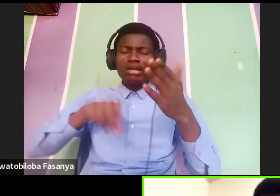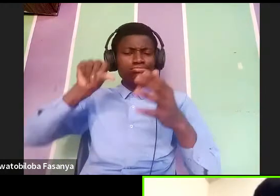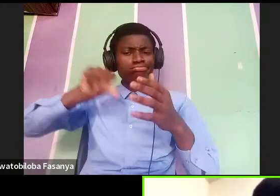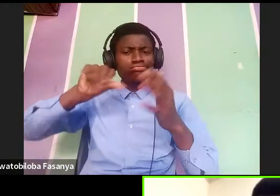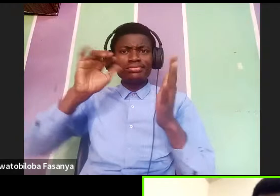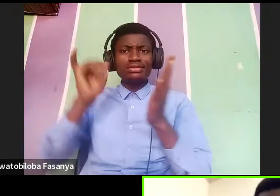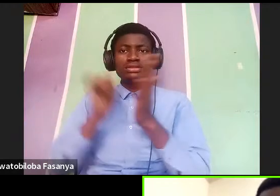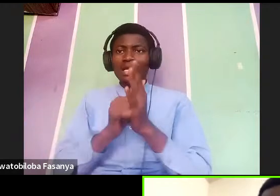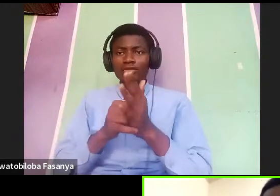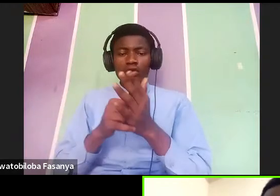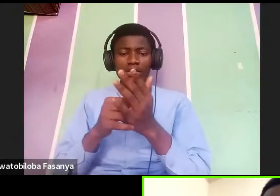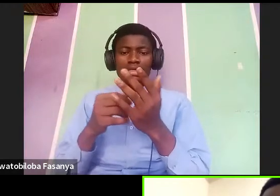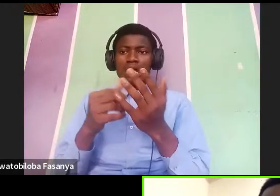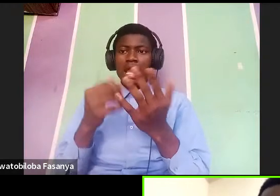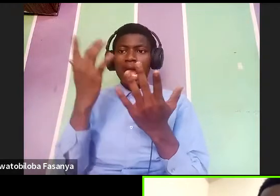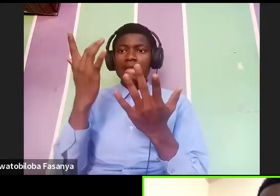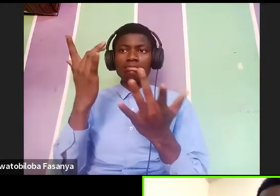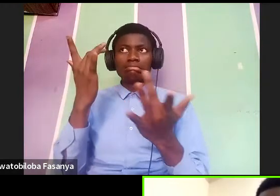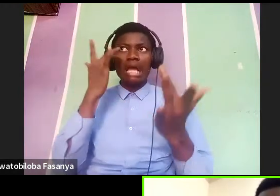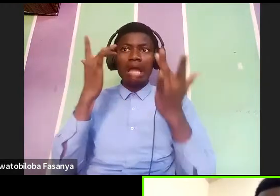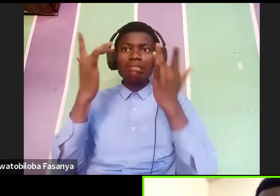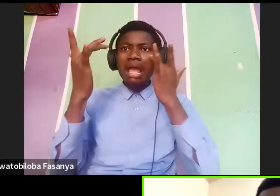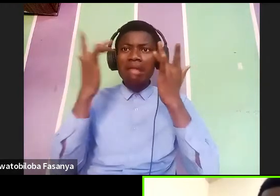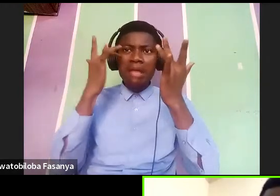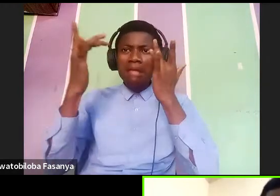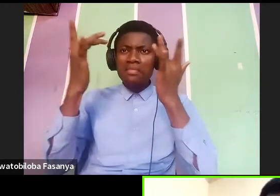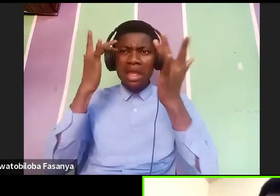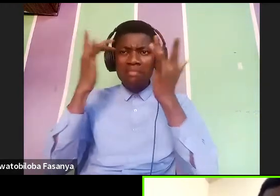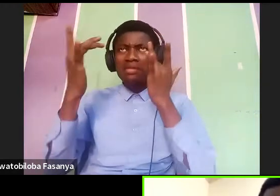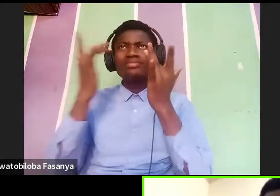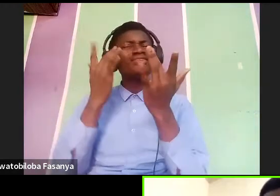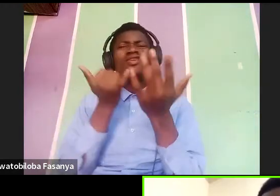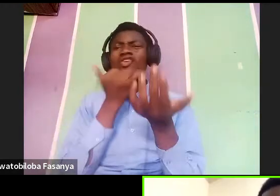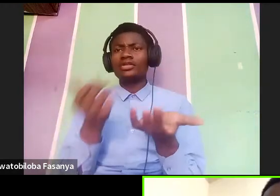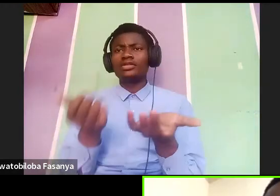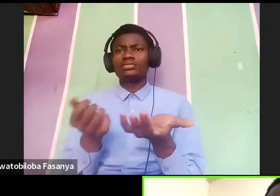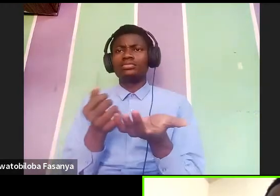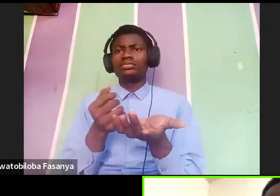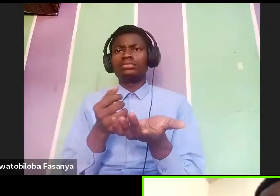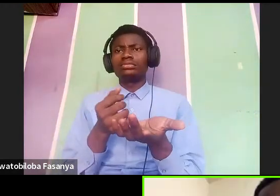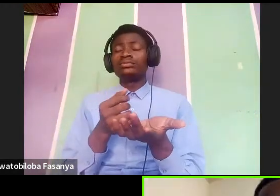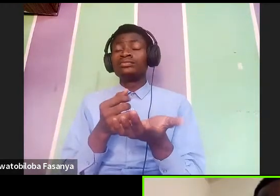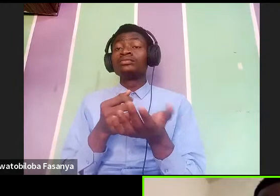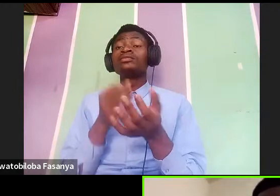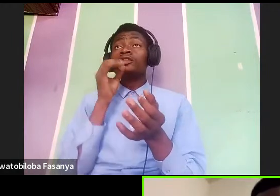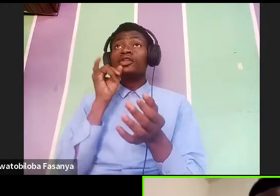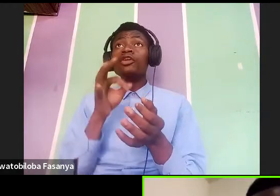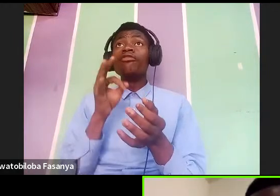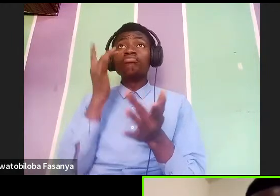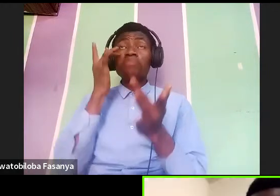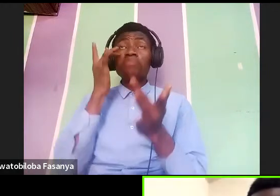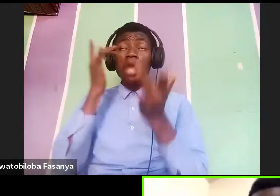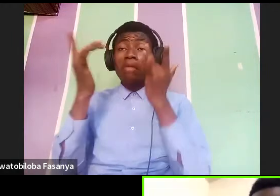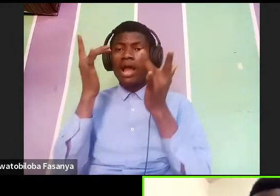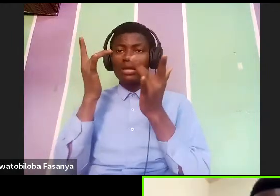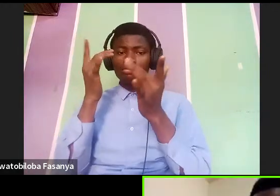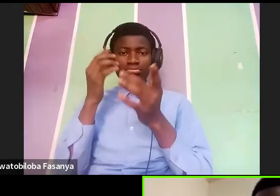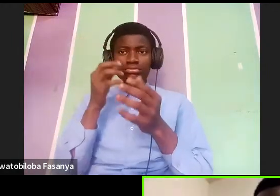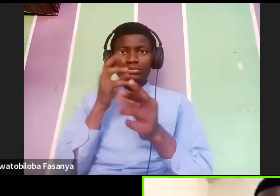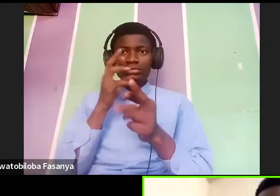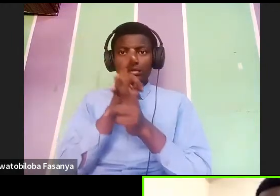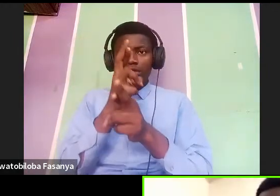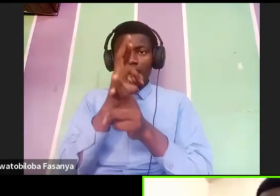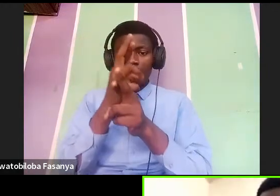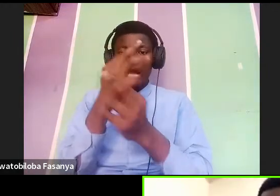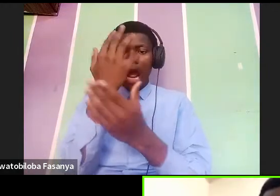your face. So at every point in time, yes, regular hand washing to make sure that even if you do, your hands are clean. But